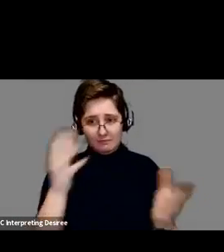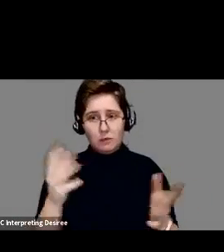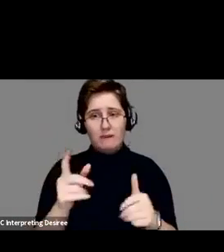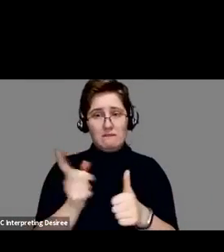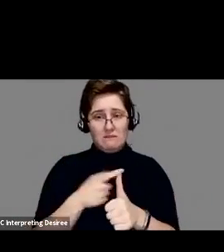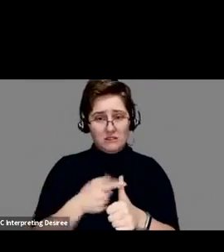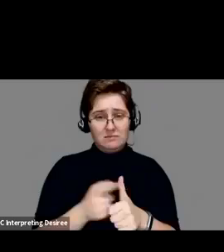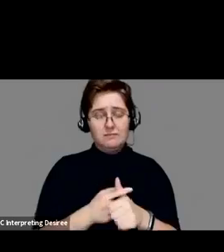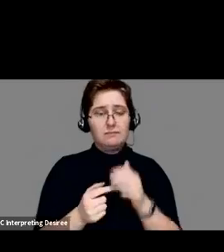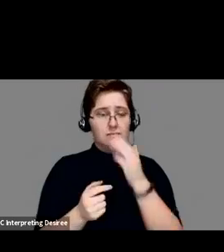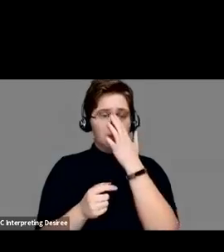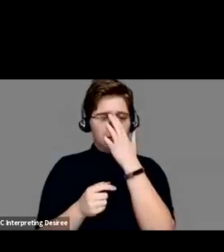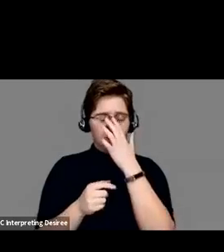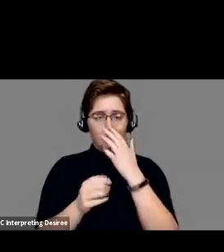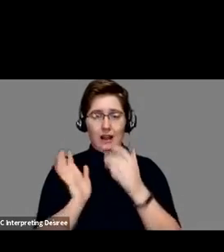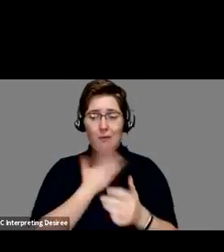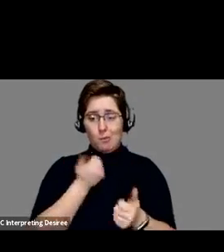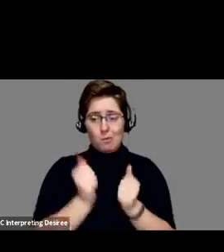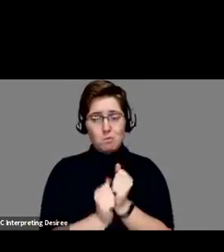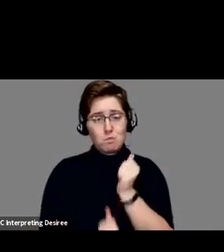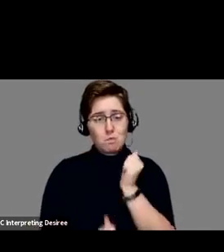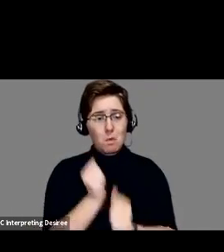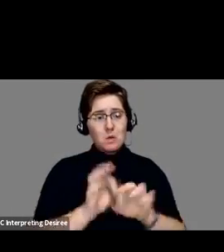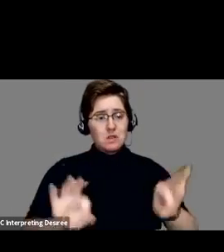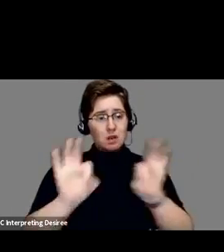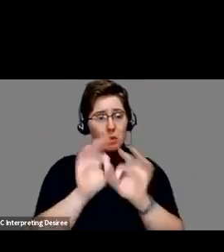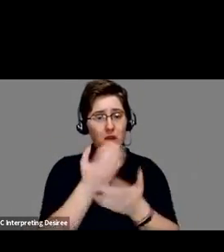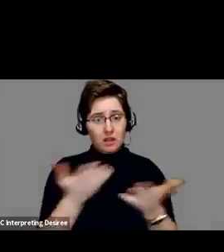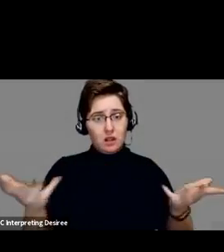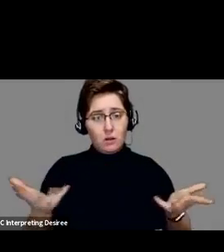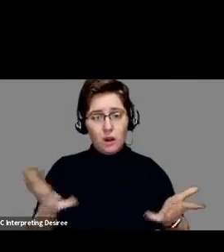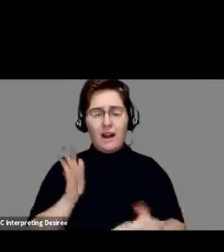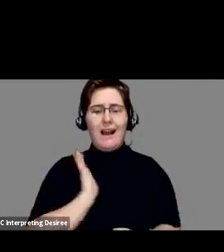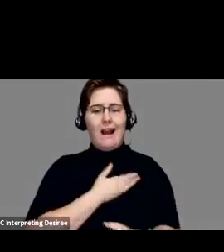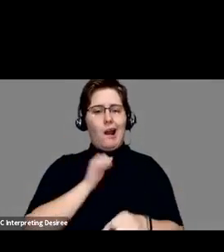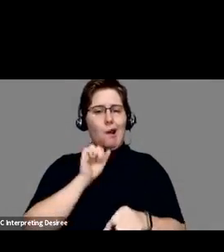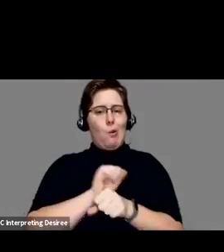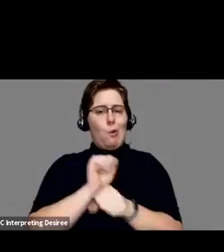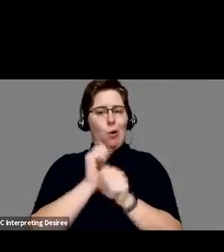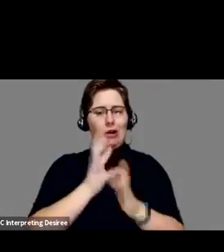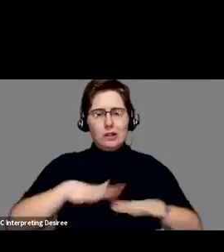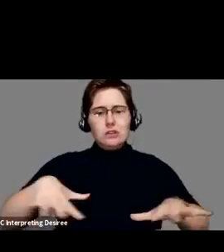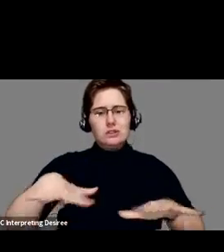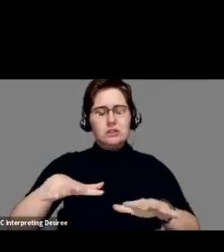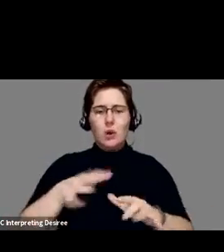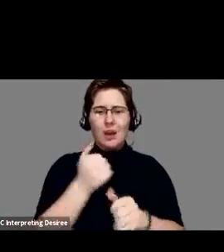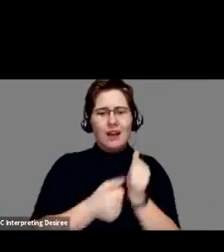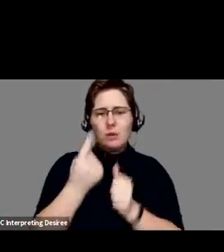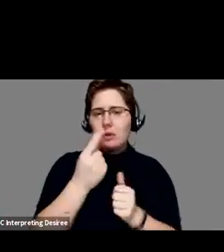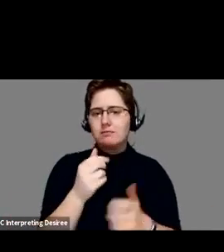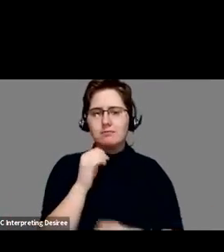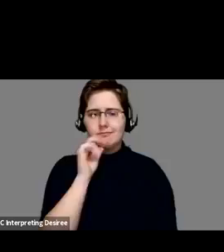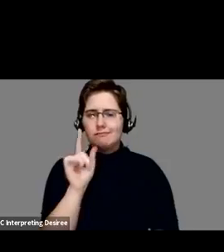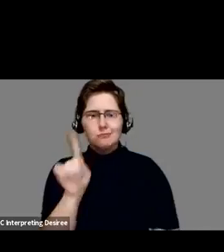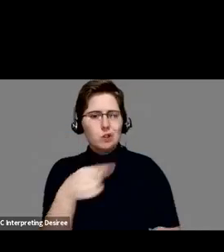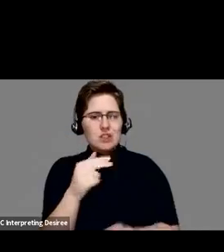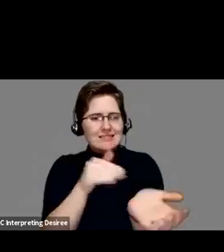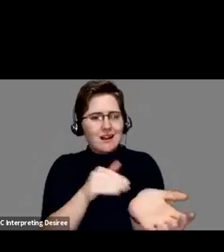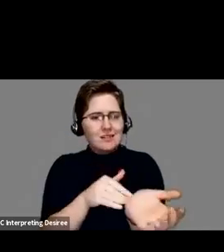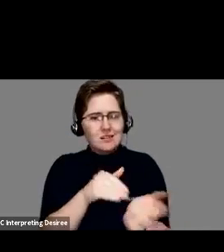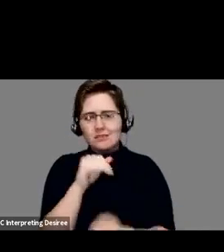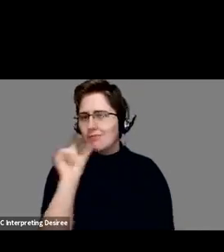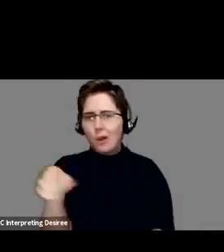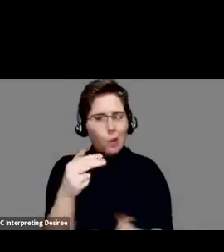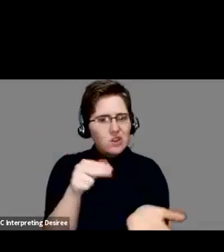away our most important asset within our hospitals is our workforce. So it's everybody. It's not just the physicians. It's not